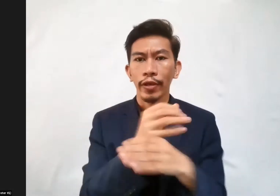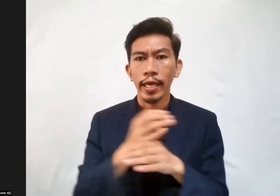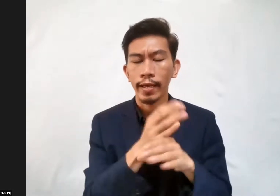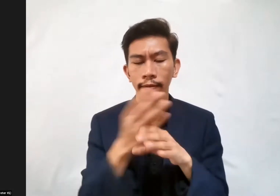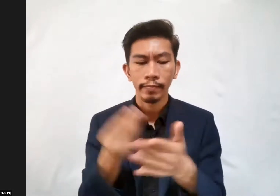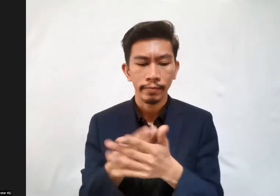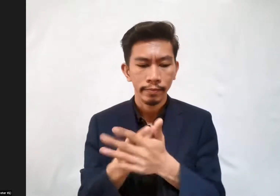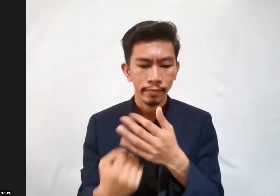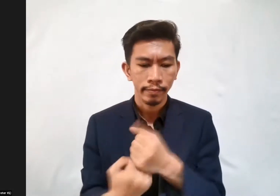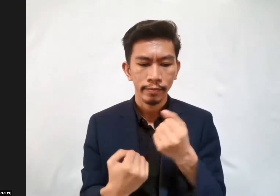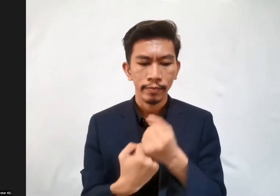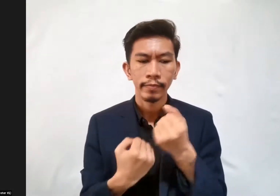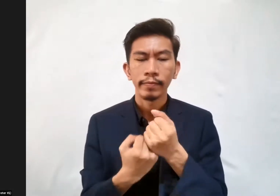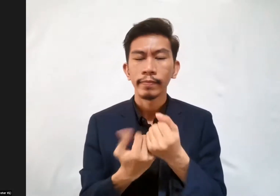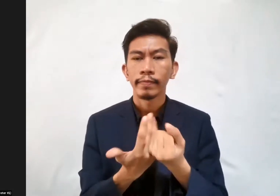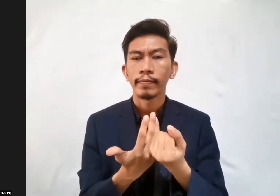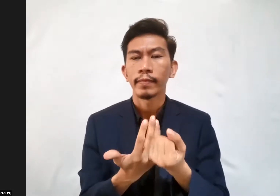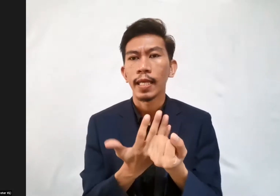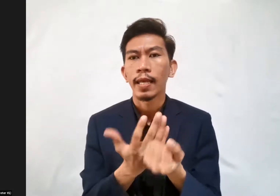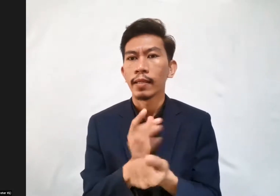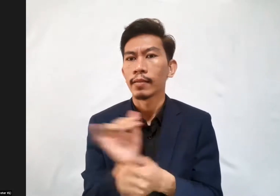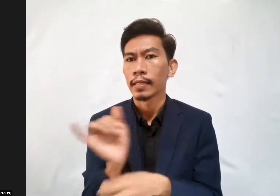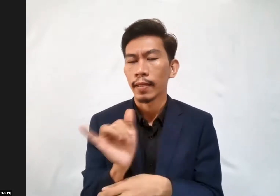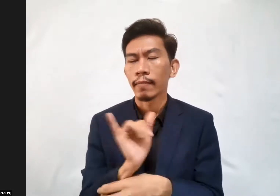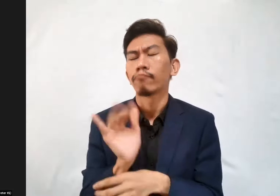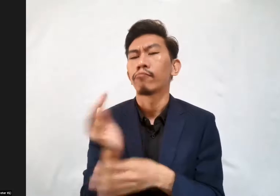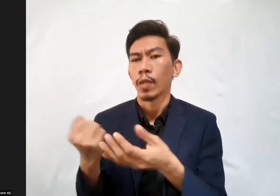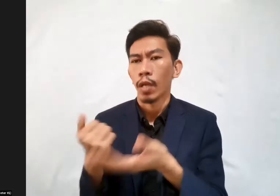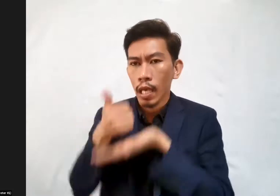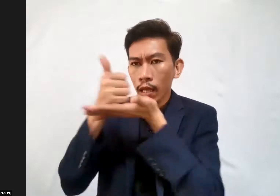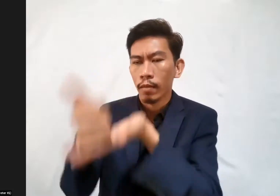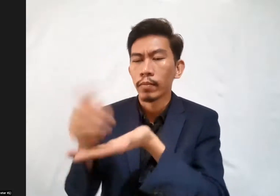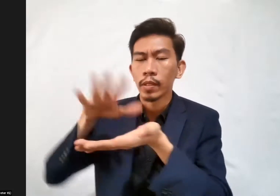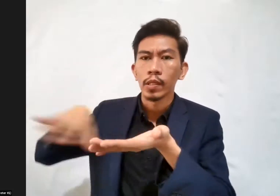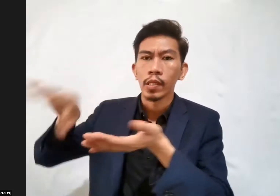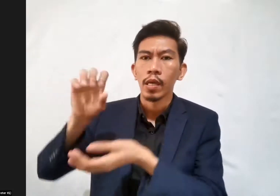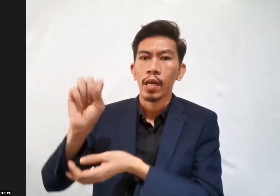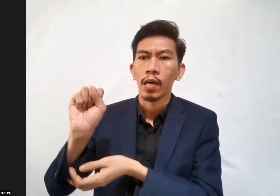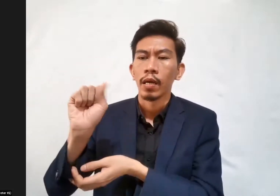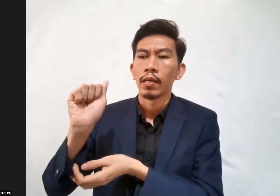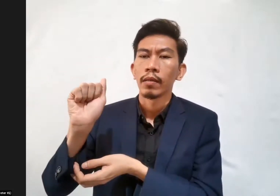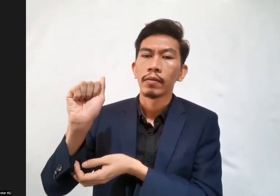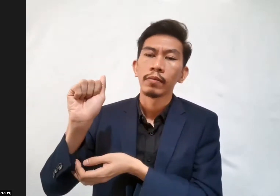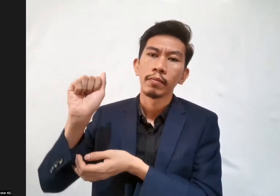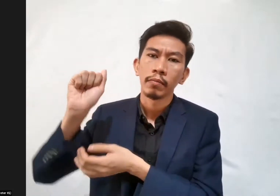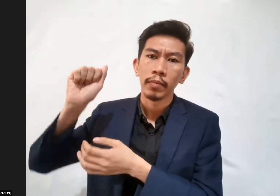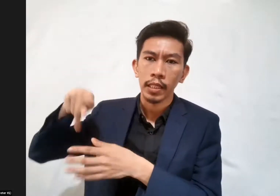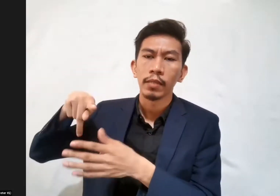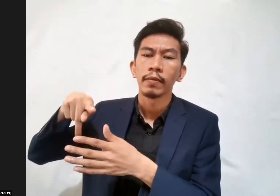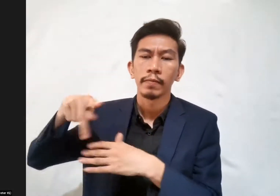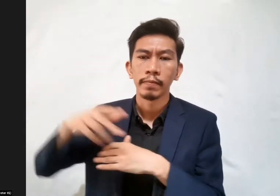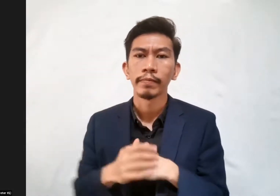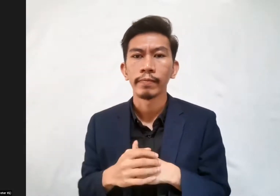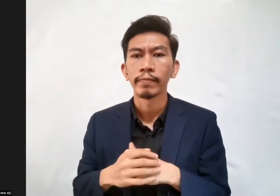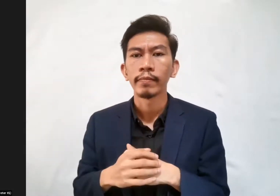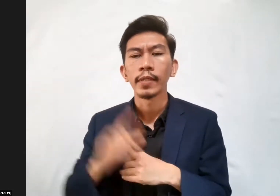is already included in the database, but it will also help in the social amelioration programs. The government